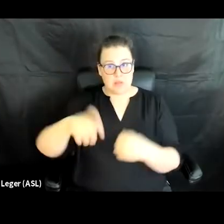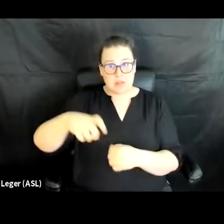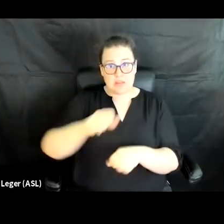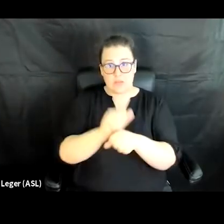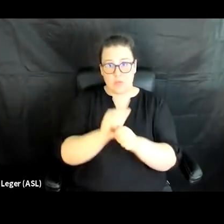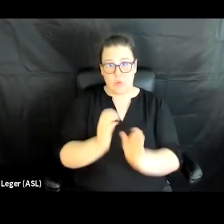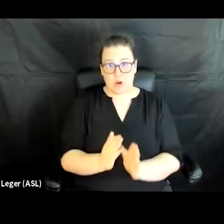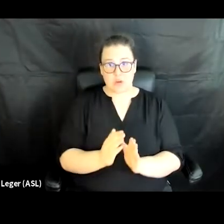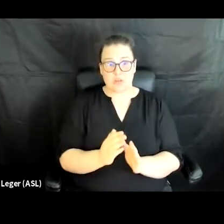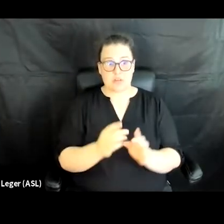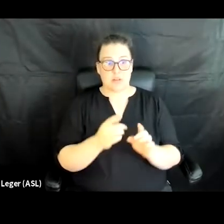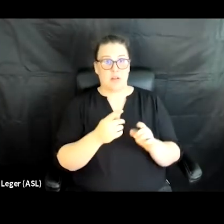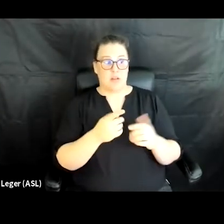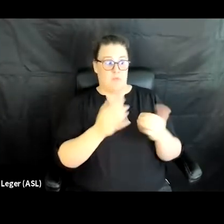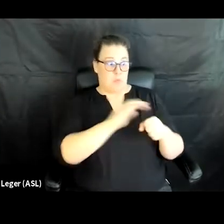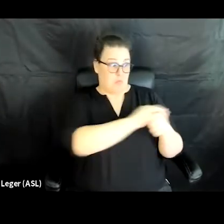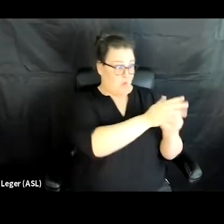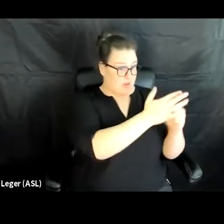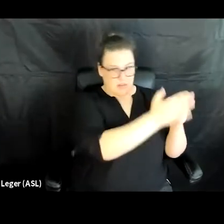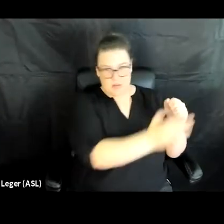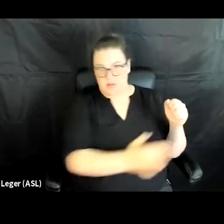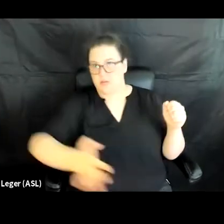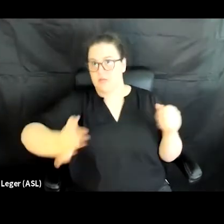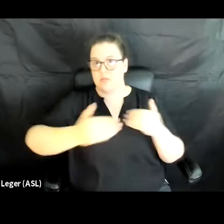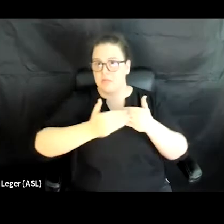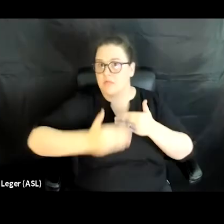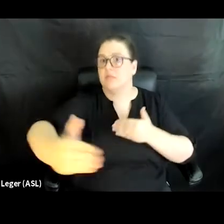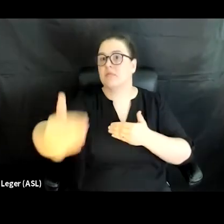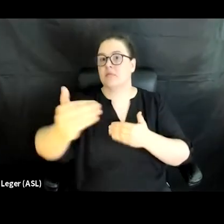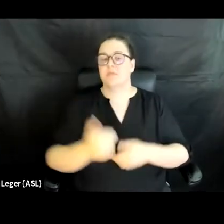and beyond the COVID-19 pandemic. We can go to the next slide.